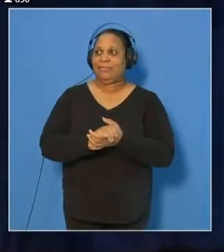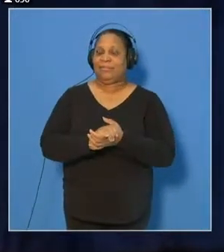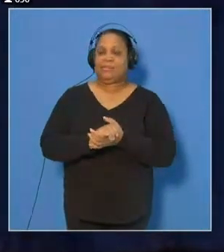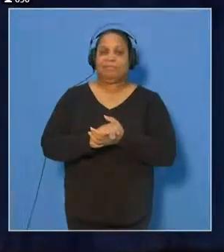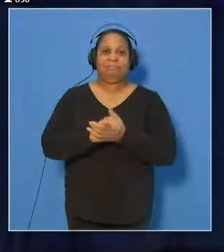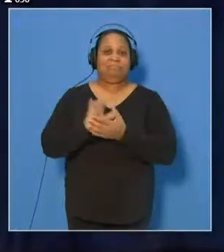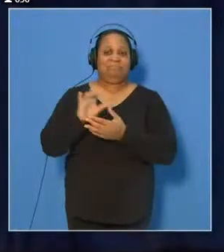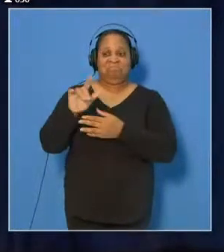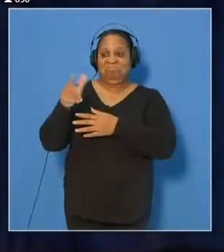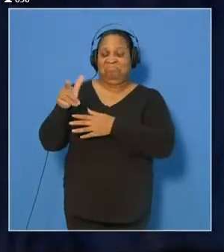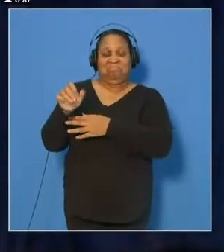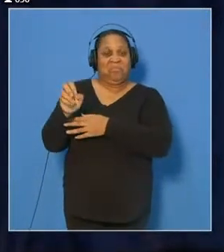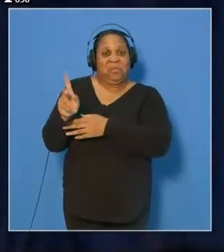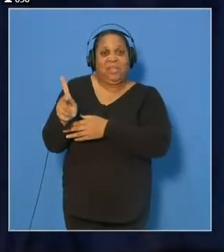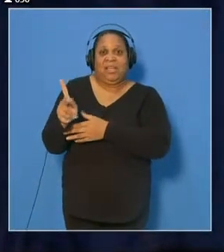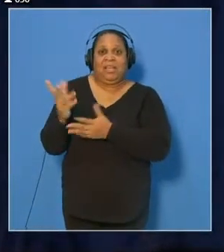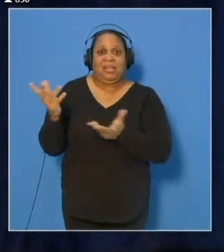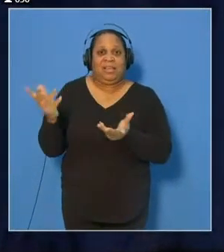Okay.